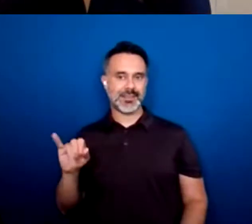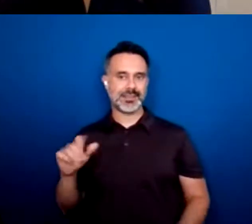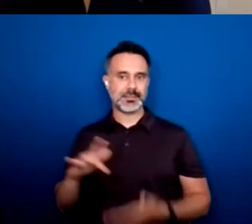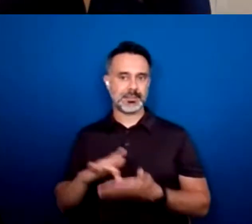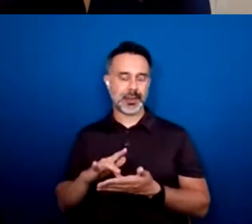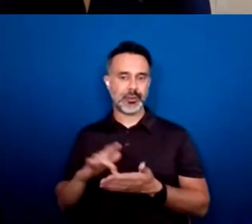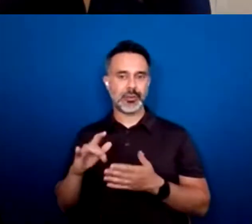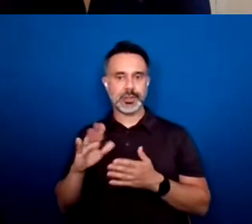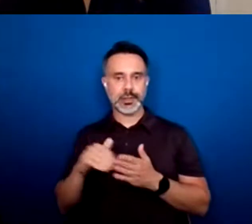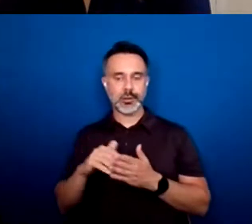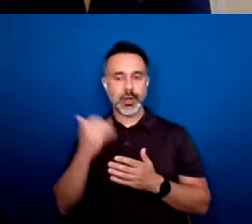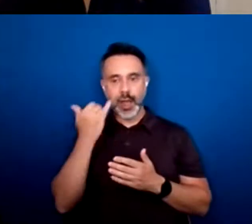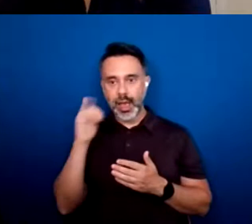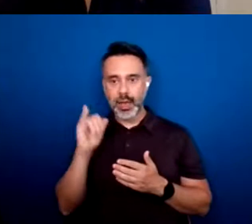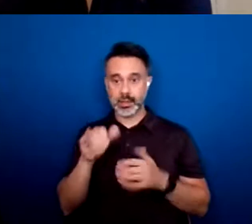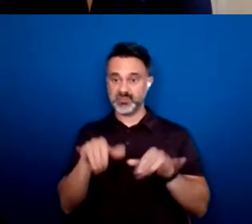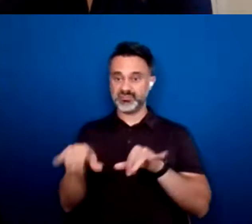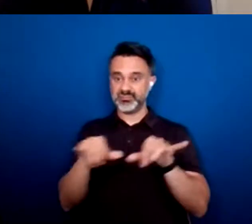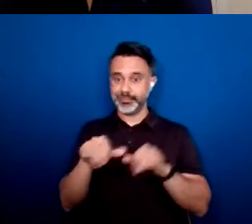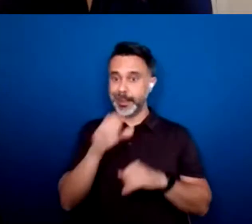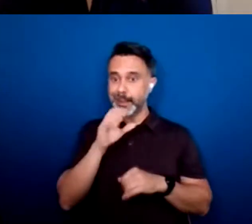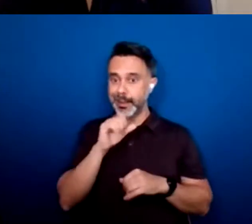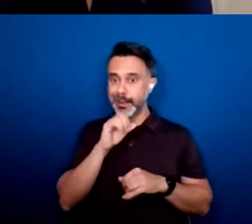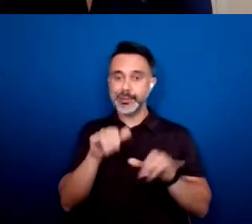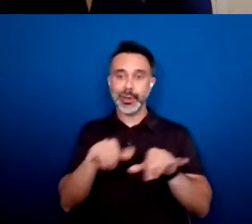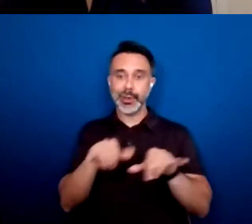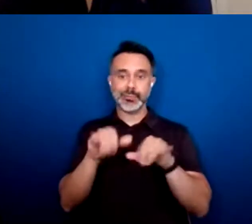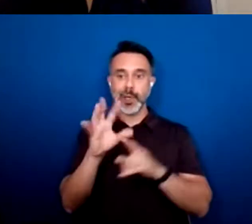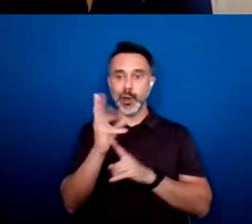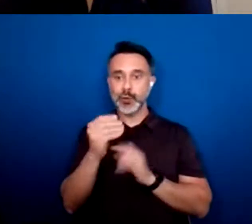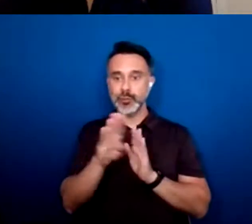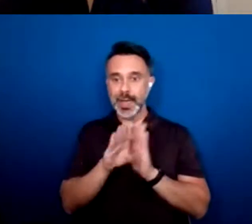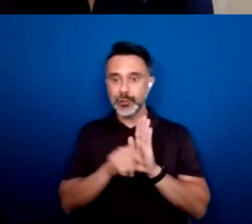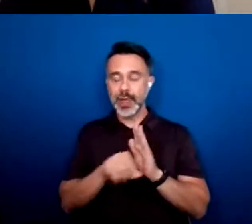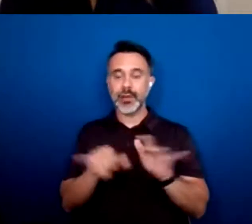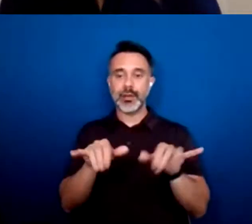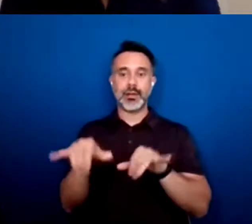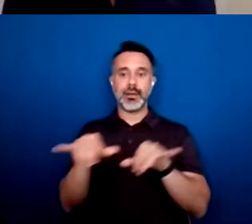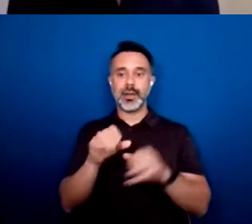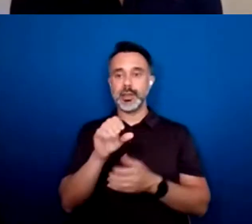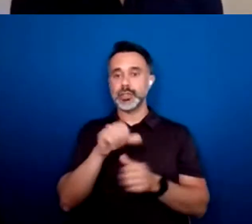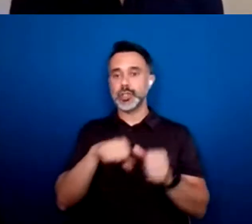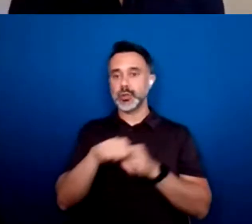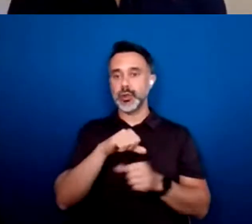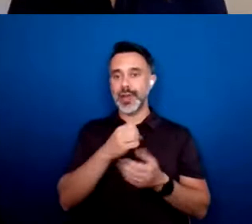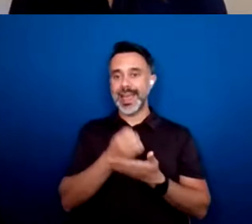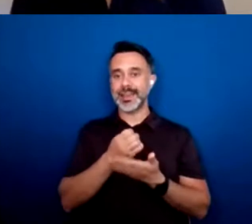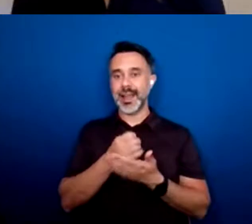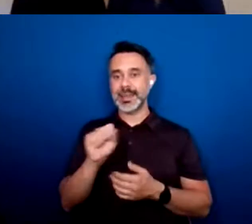age, cultural backgrounds, familiar community relationship, socioeconomic status, etc.?